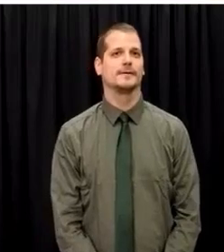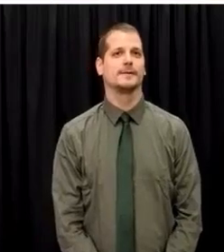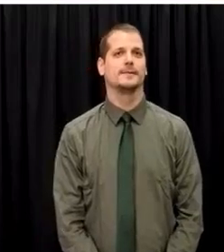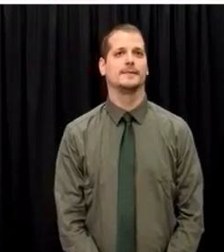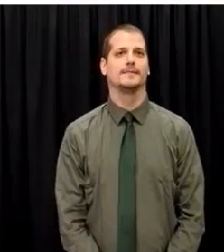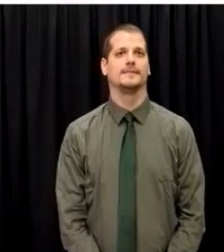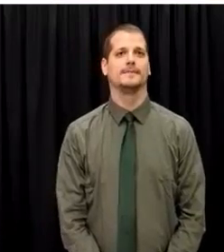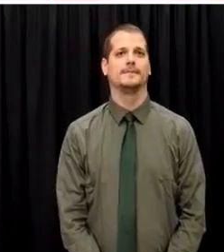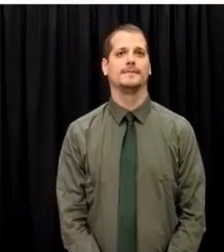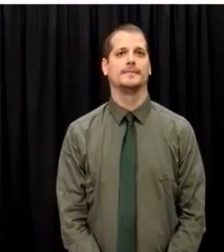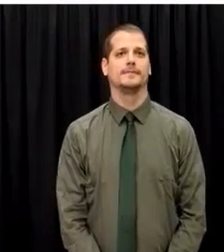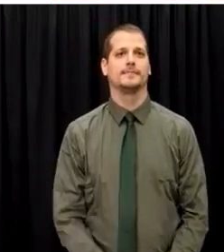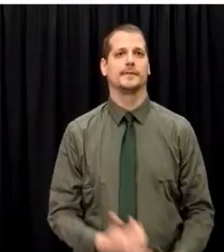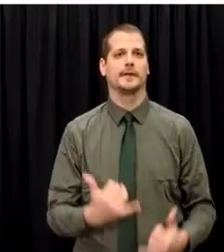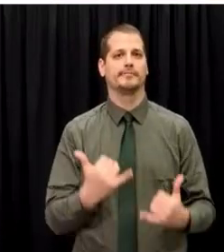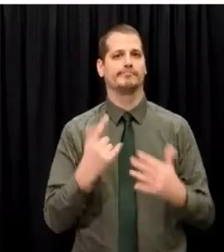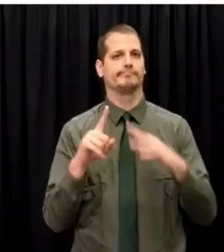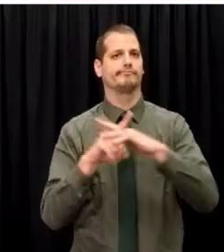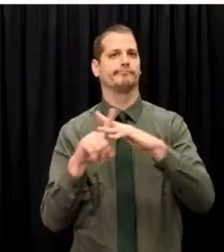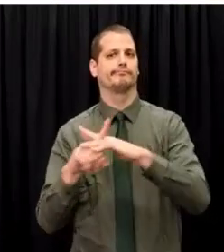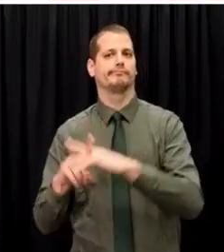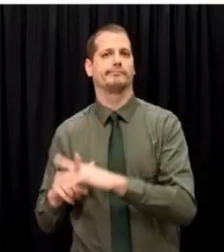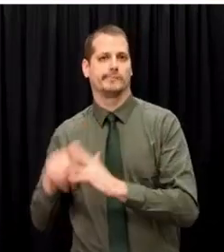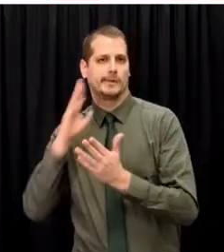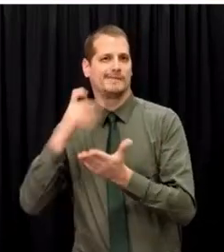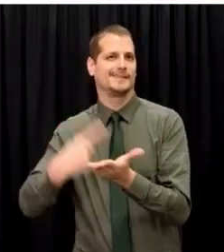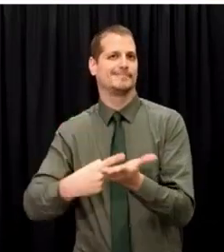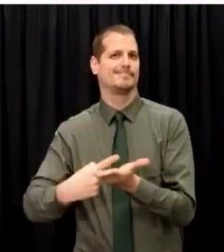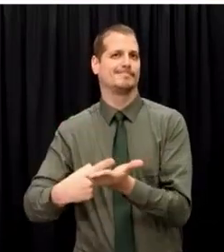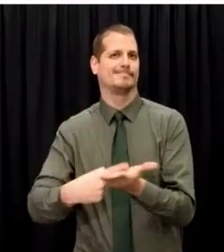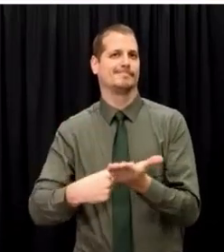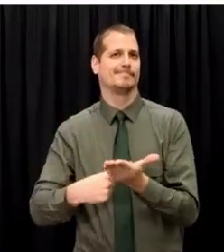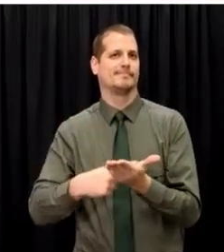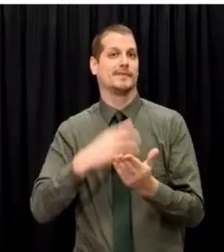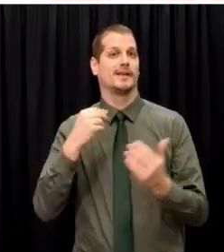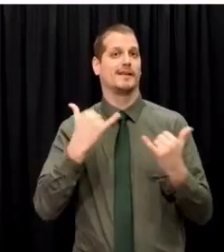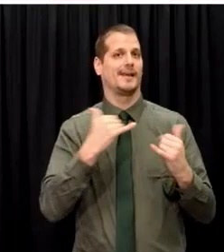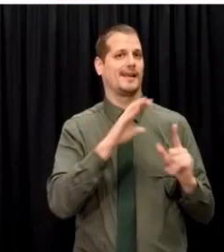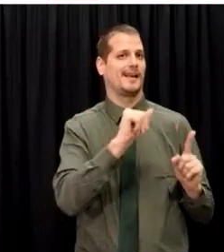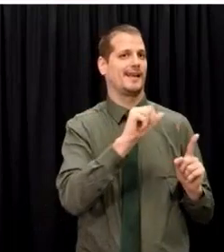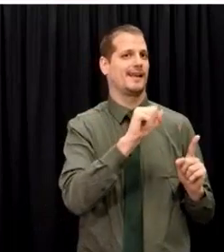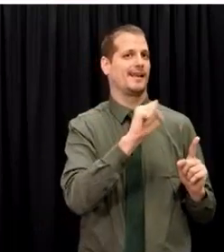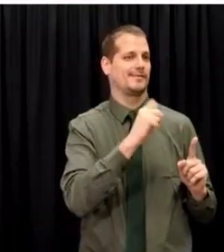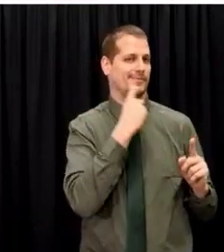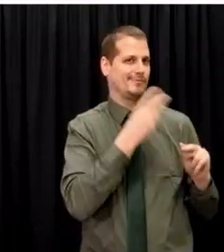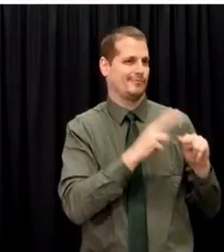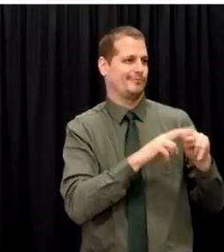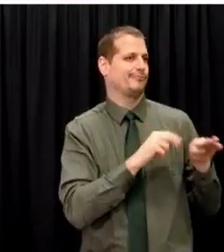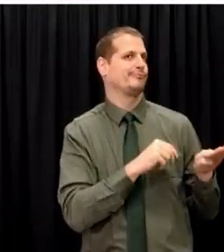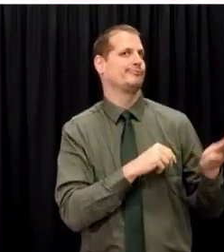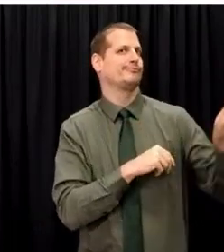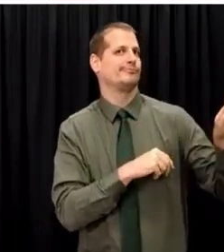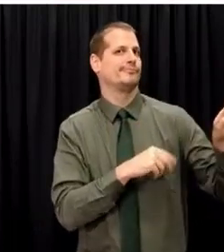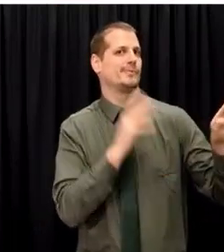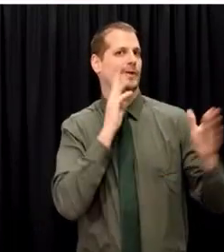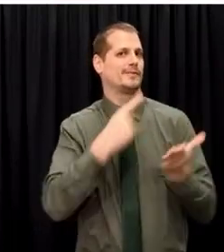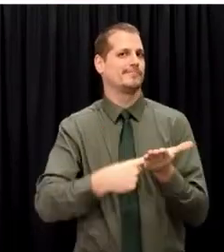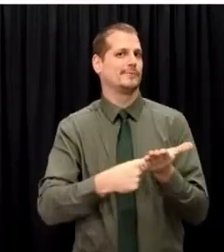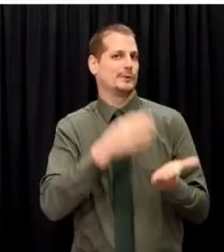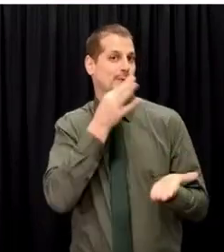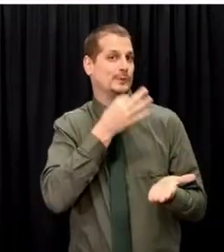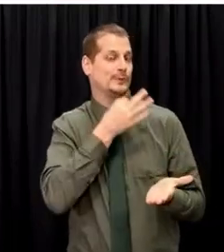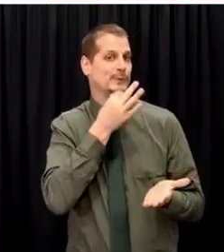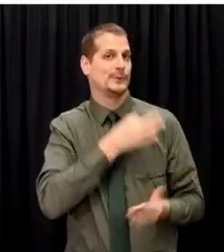A number of things to talk about today. Cases again. We've had a couple more cases, and we'll talk about those in just a moment, additional